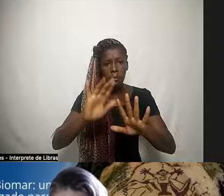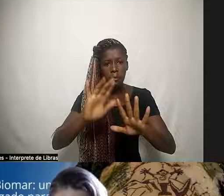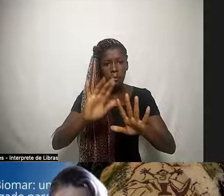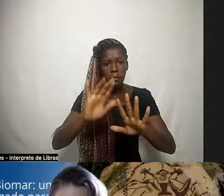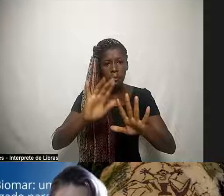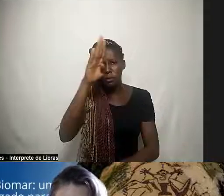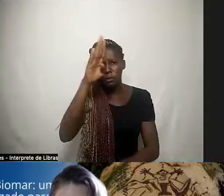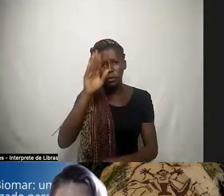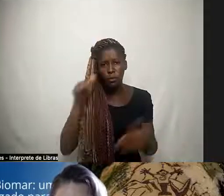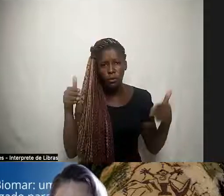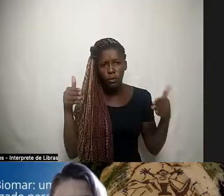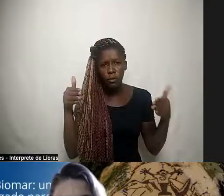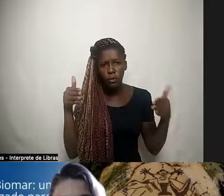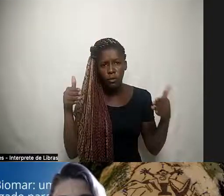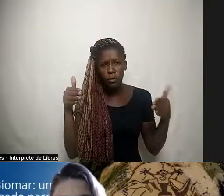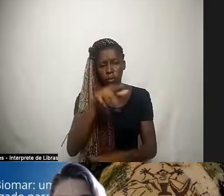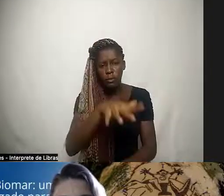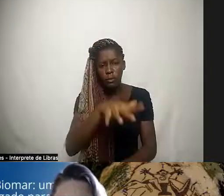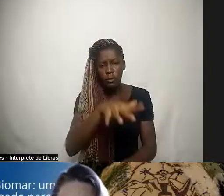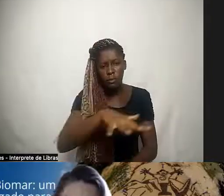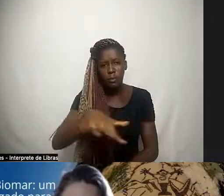action focus of these axes are